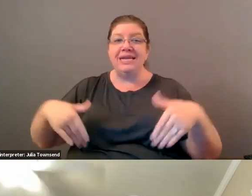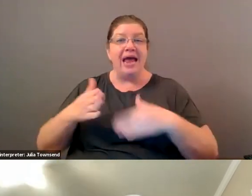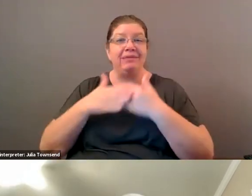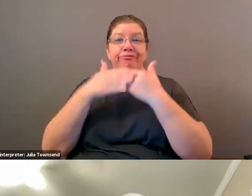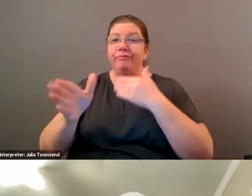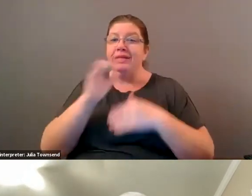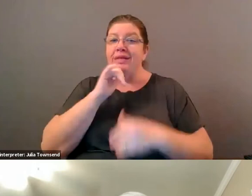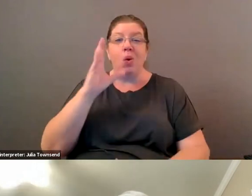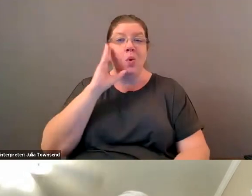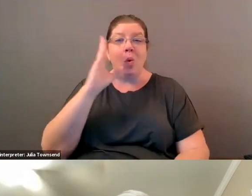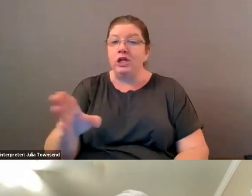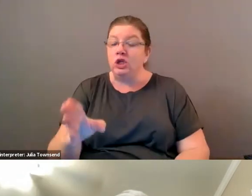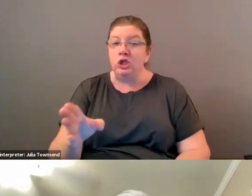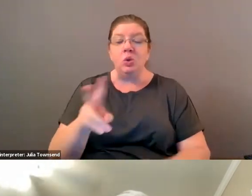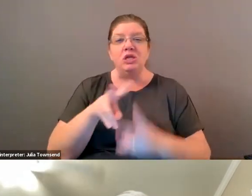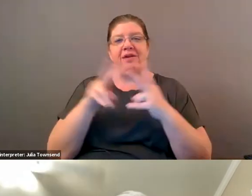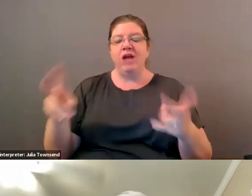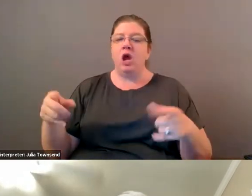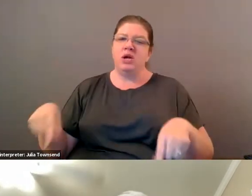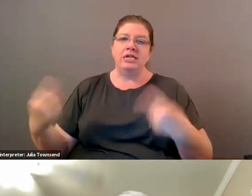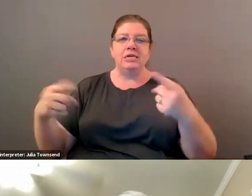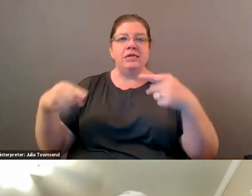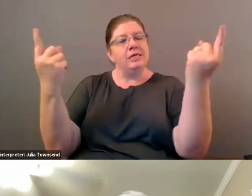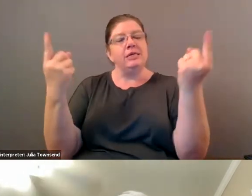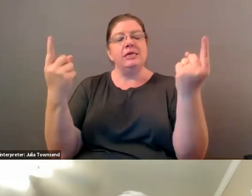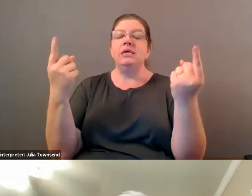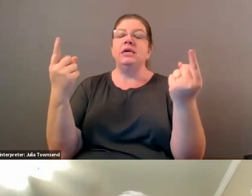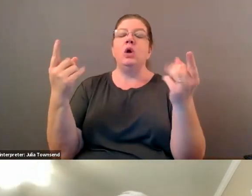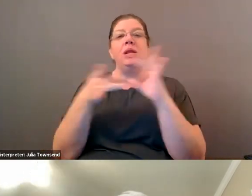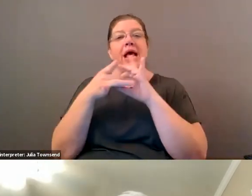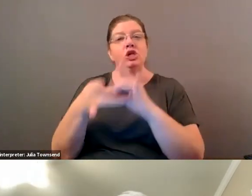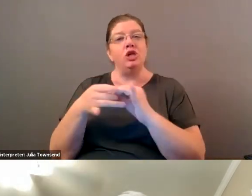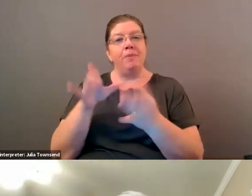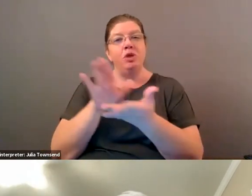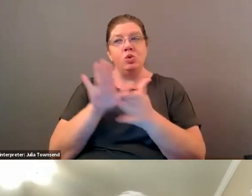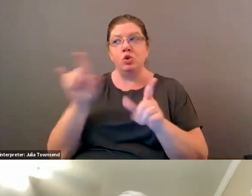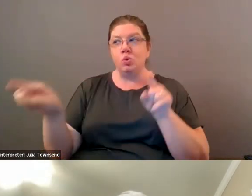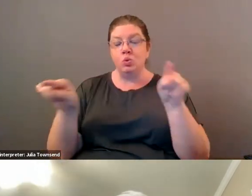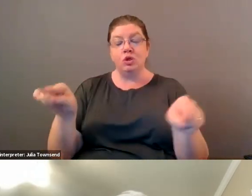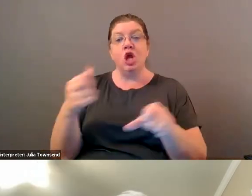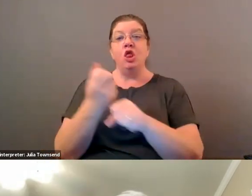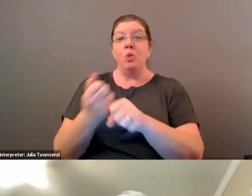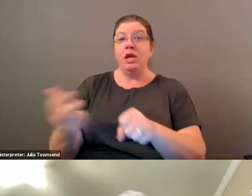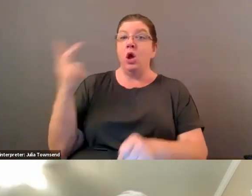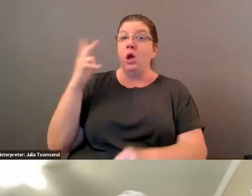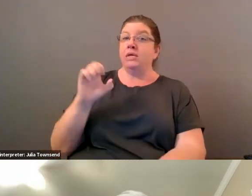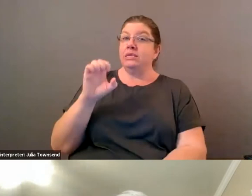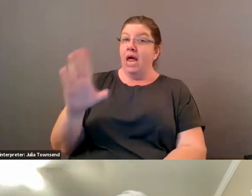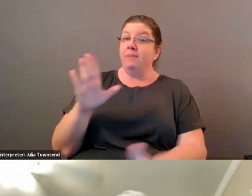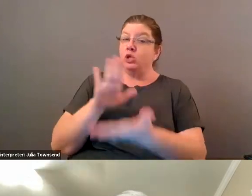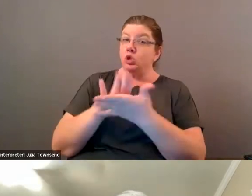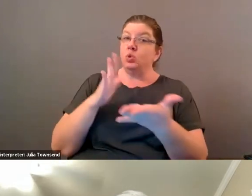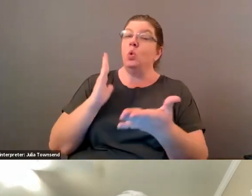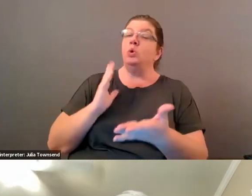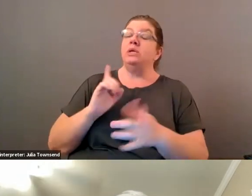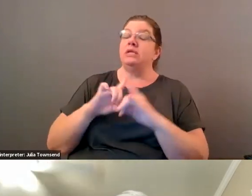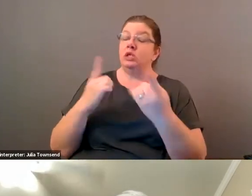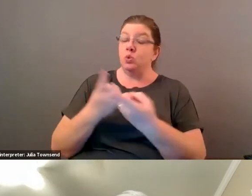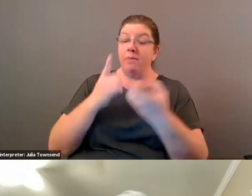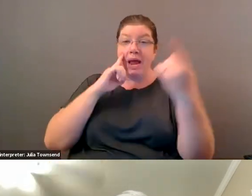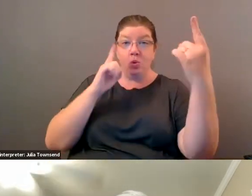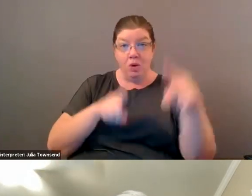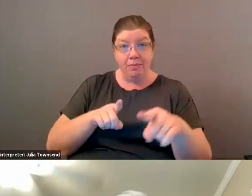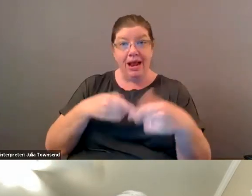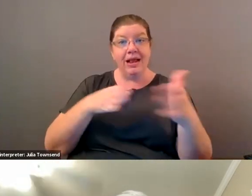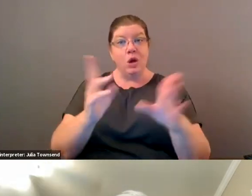to. It's a very acrimonious relationship between the schools. 3 years ago, Santa Barbara School District made an agreement with us to let us use